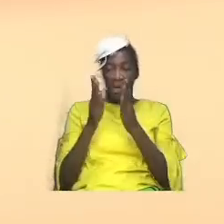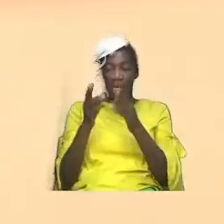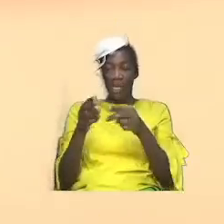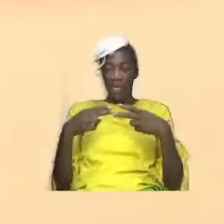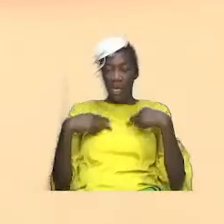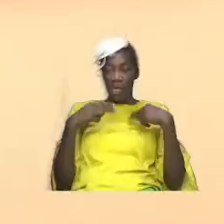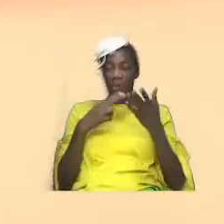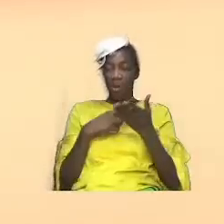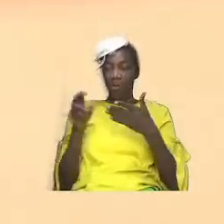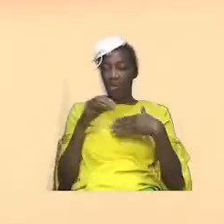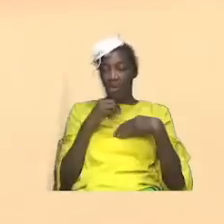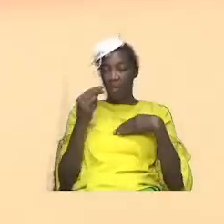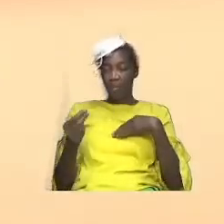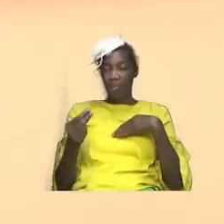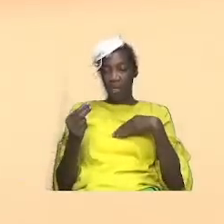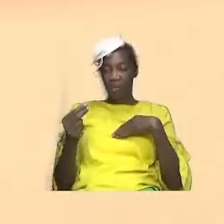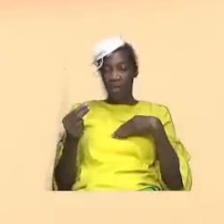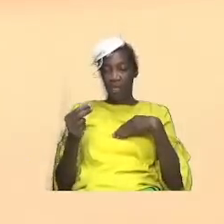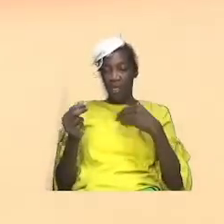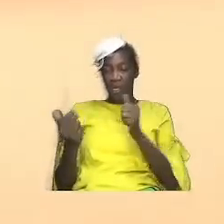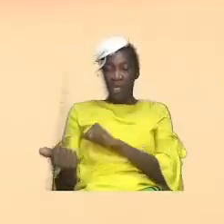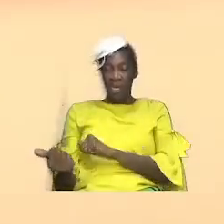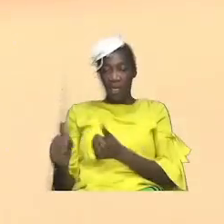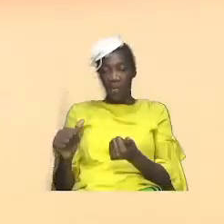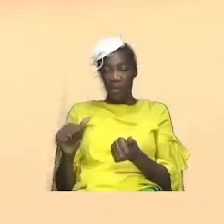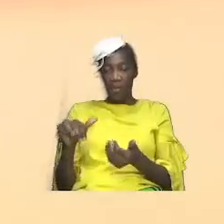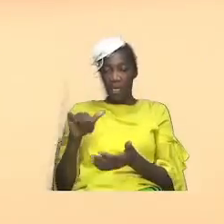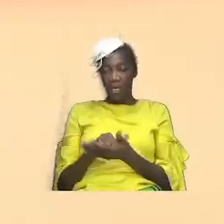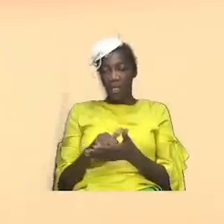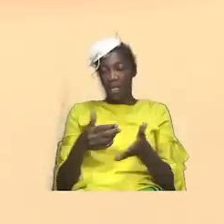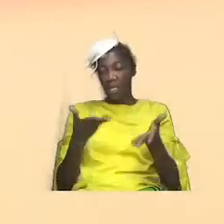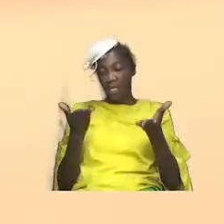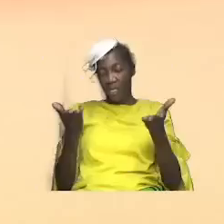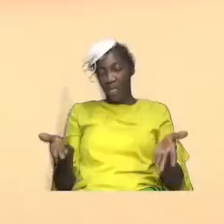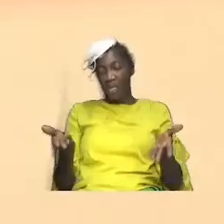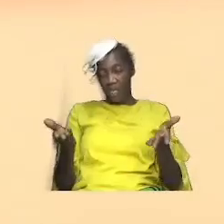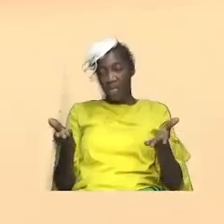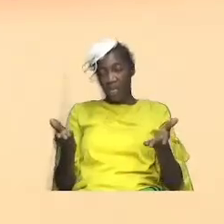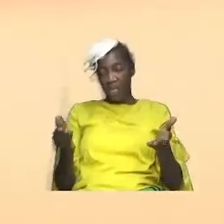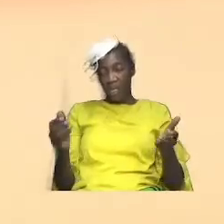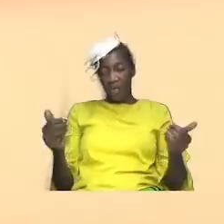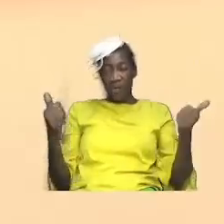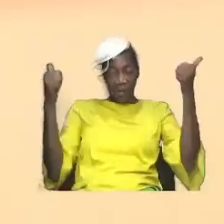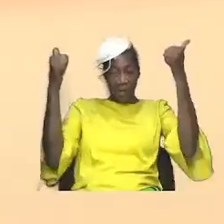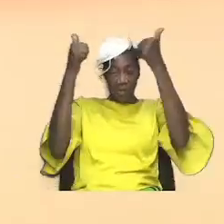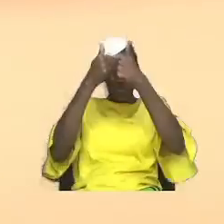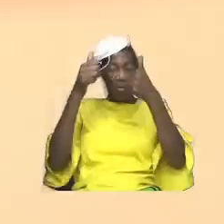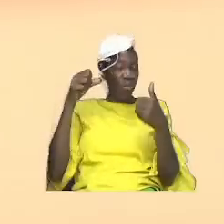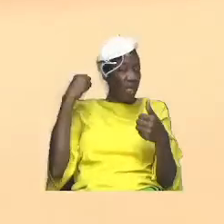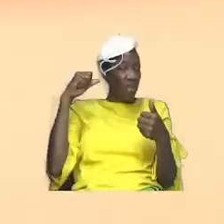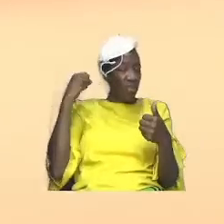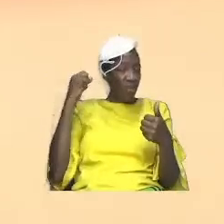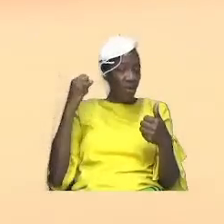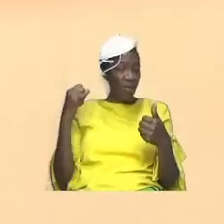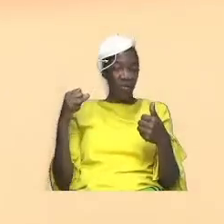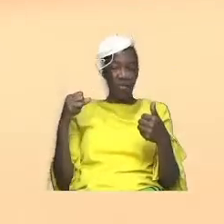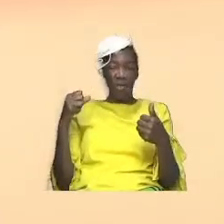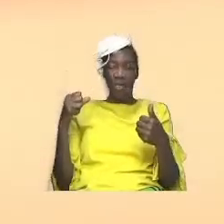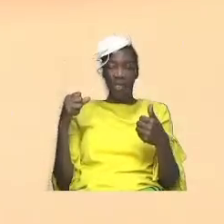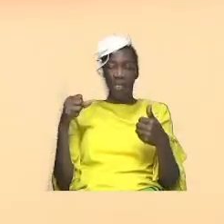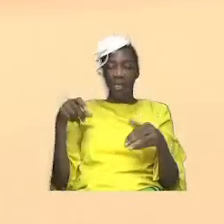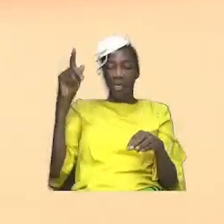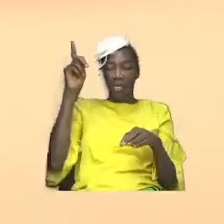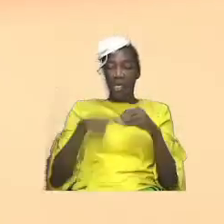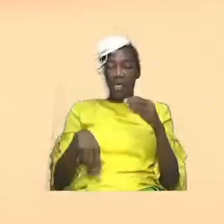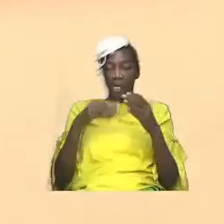and you got baptized, that's it. And when the trumpet sound, whenever that time that comes, you can never